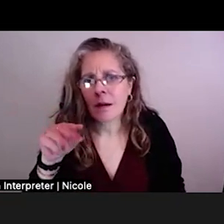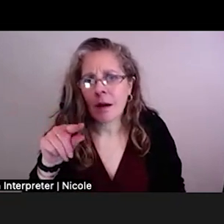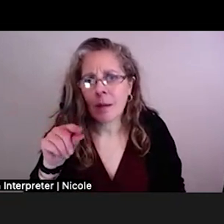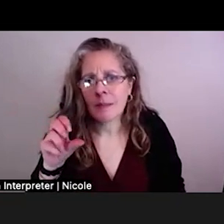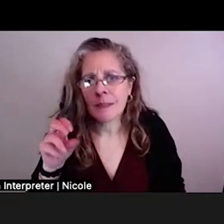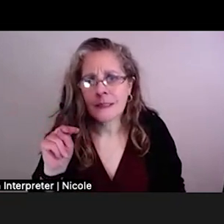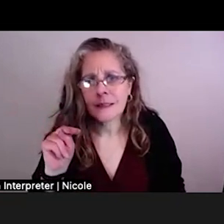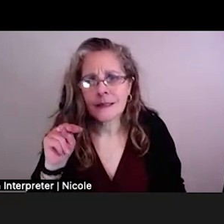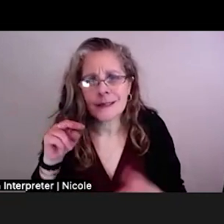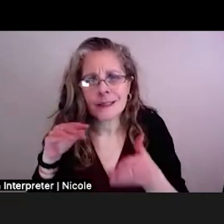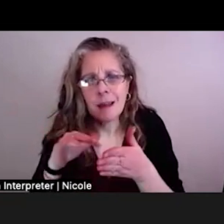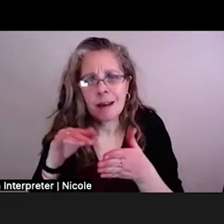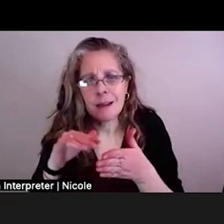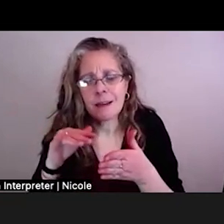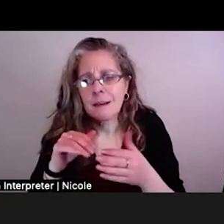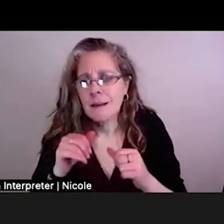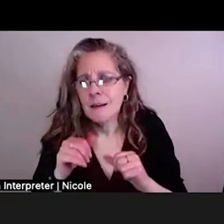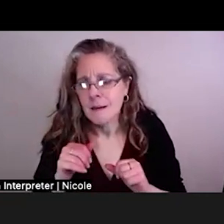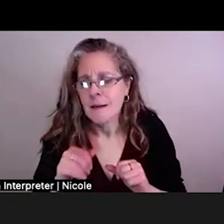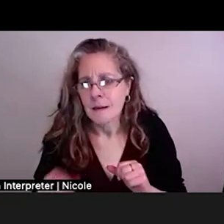Compton study that Mhm. had,